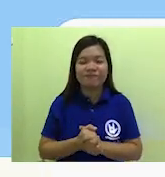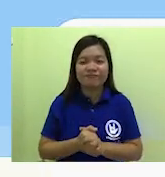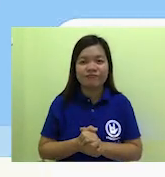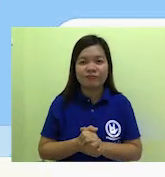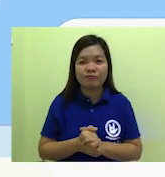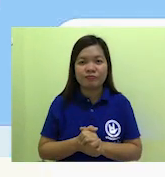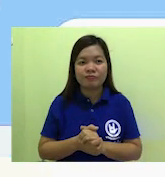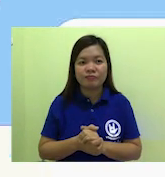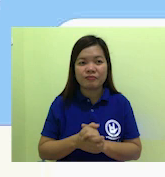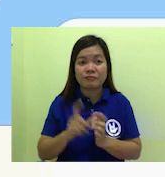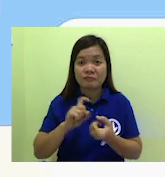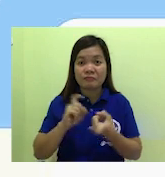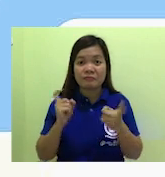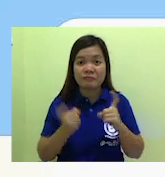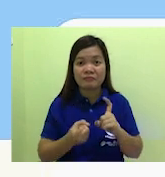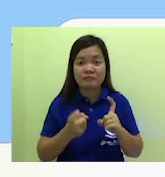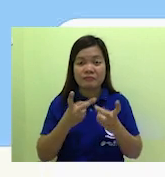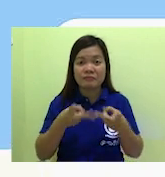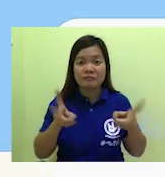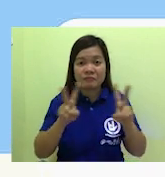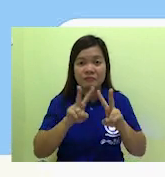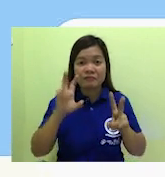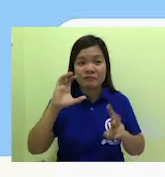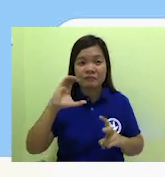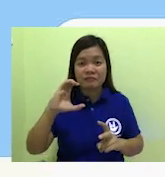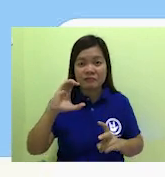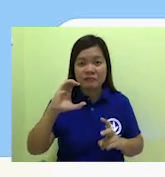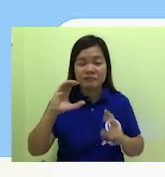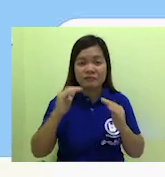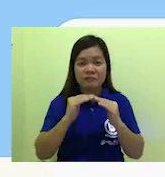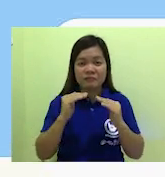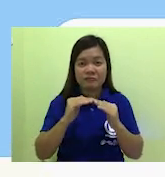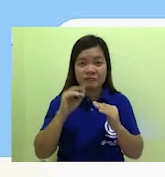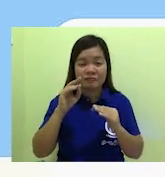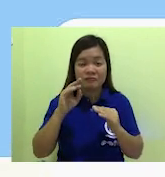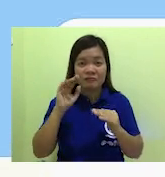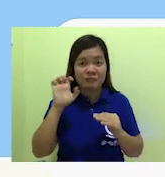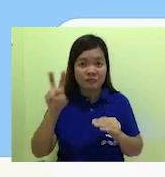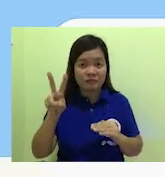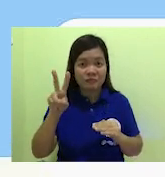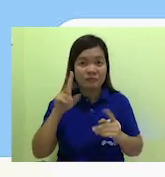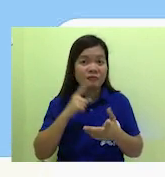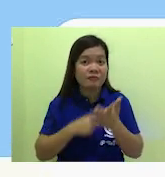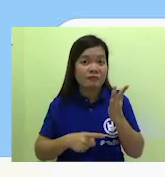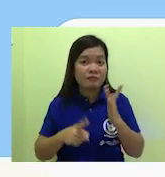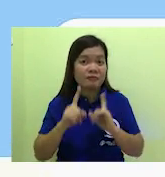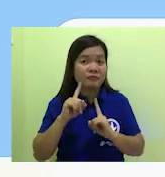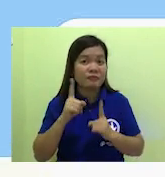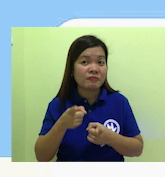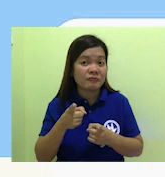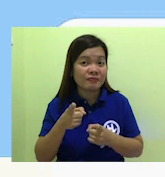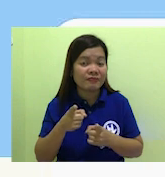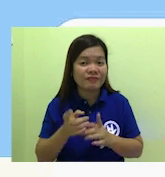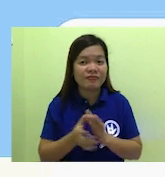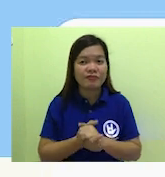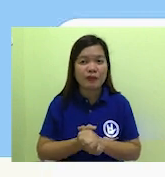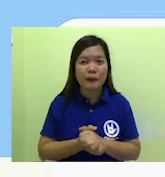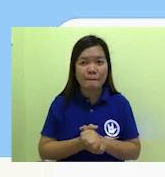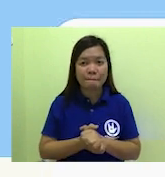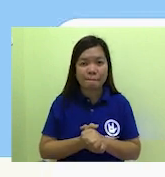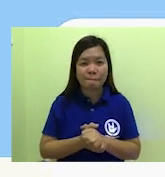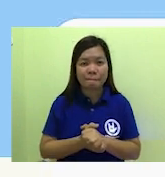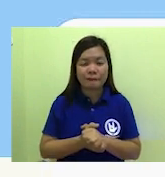earlier. If we will substitute the value of C to equation 2, what will be the resulting